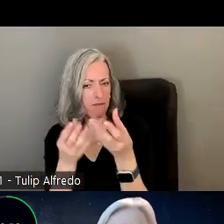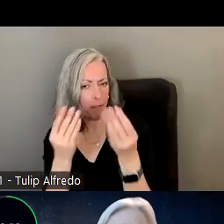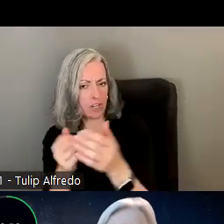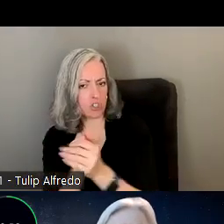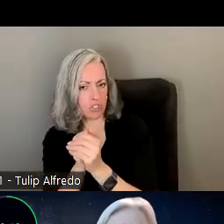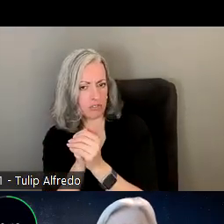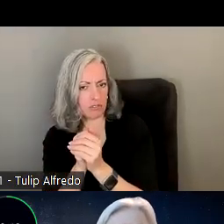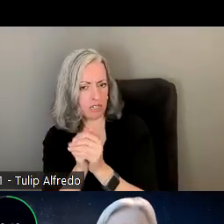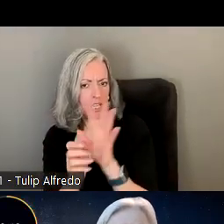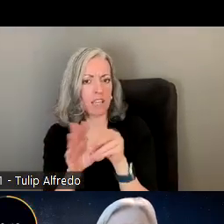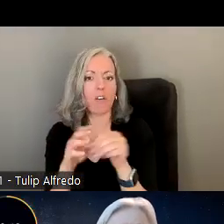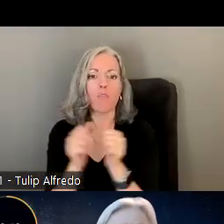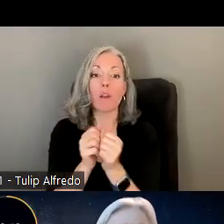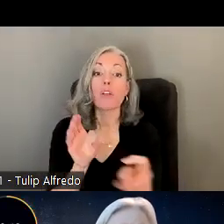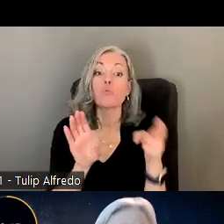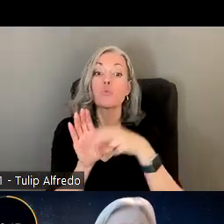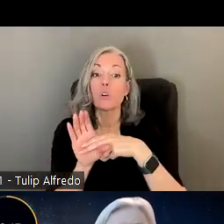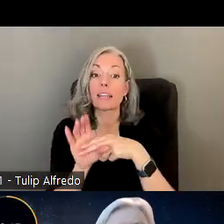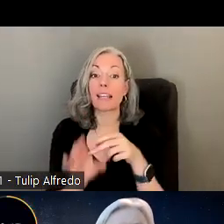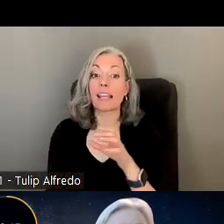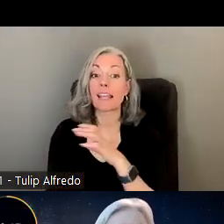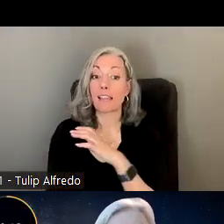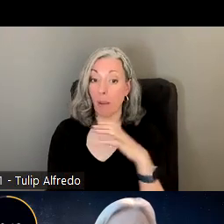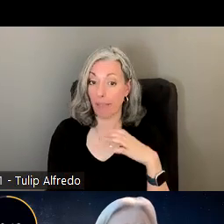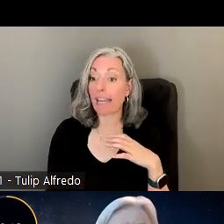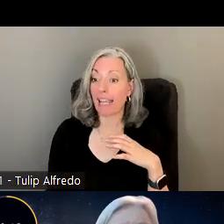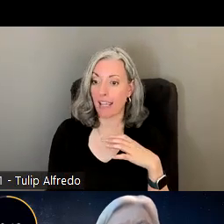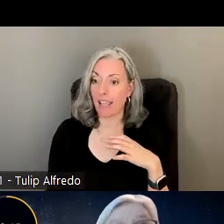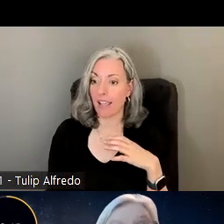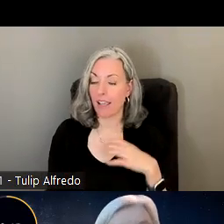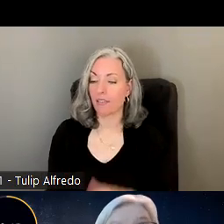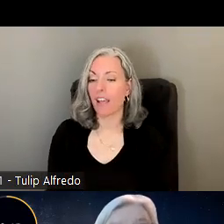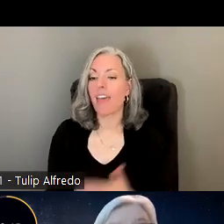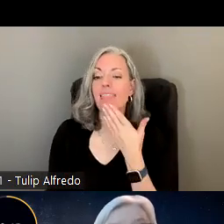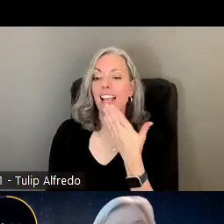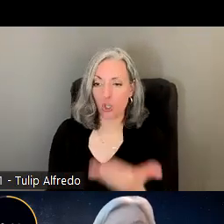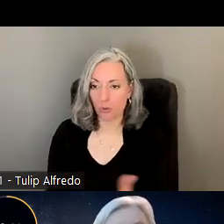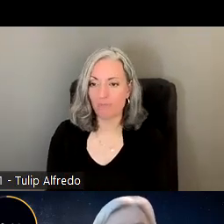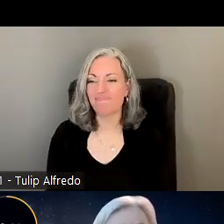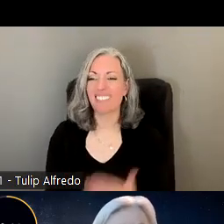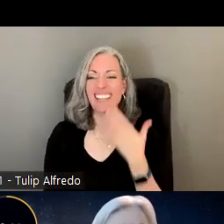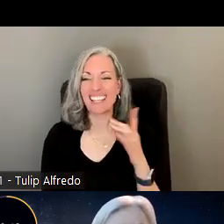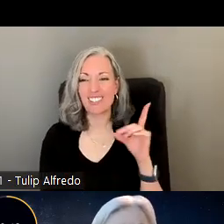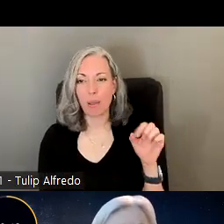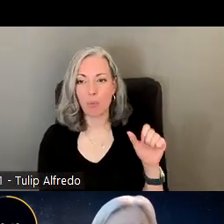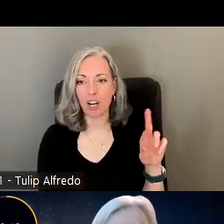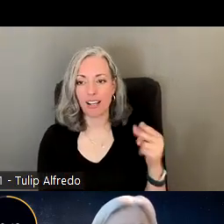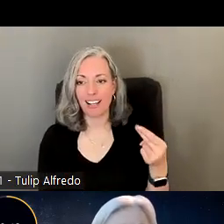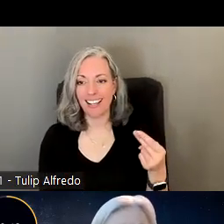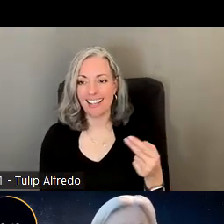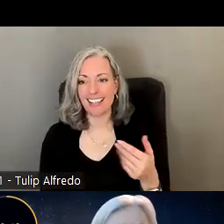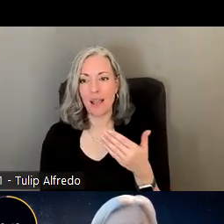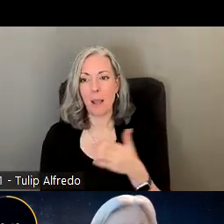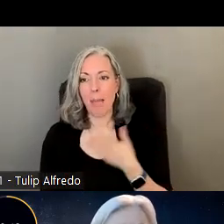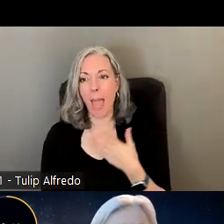in reference to joining the advisory committee? Thank you. Thank you, Deborah. I'm glad we figured that out.